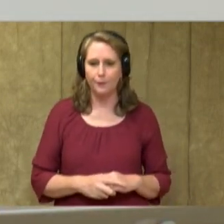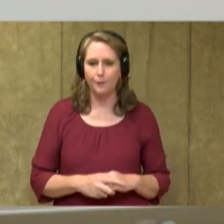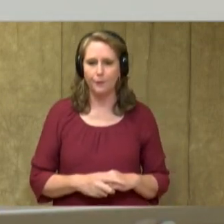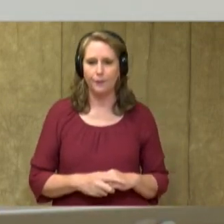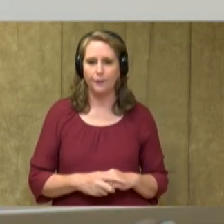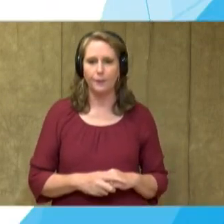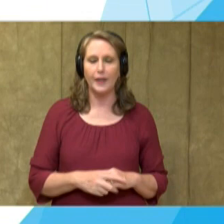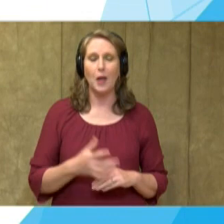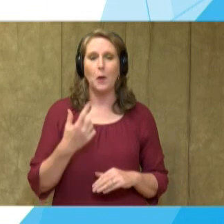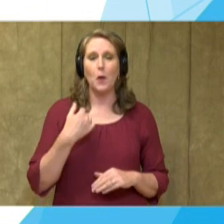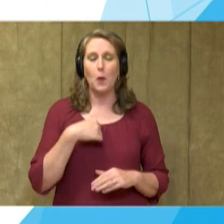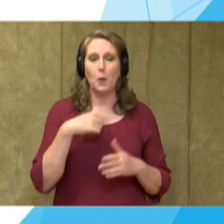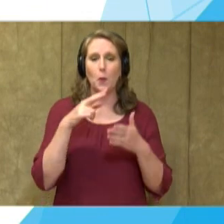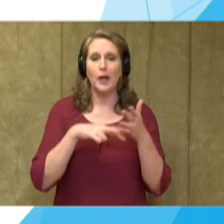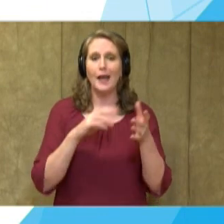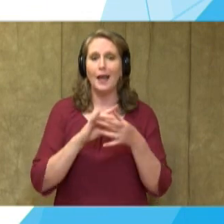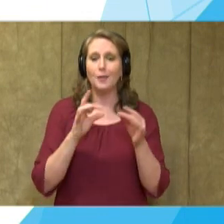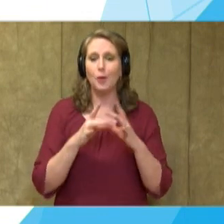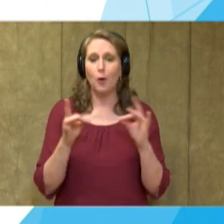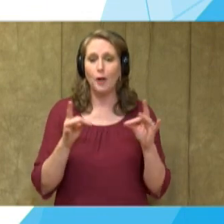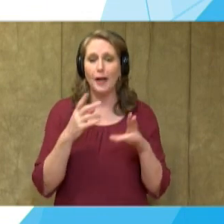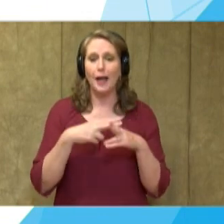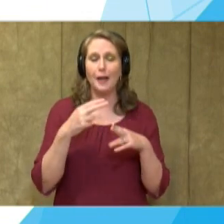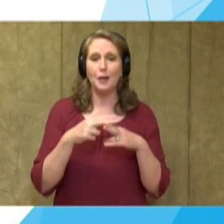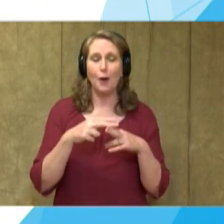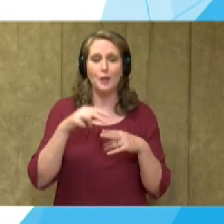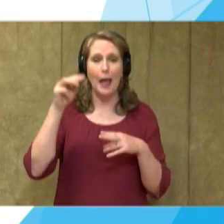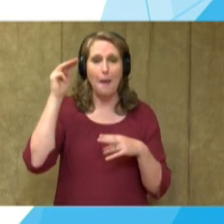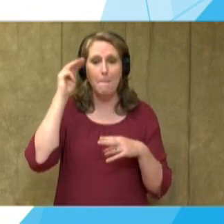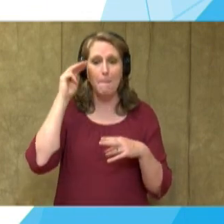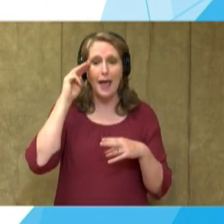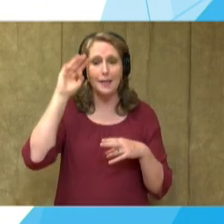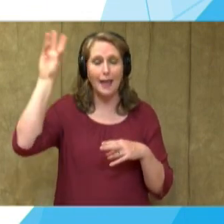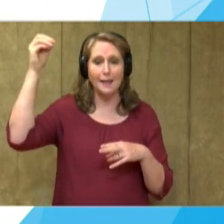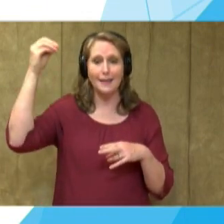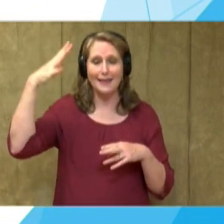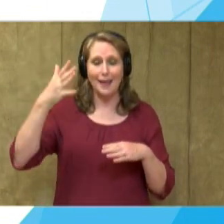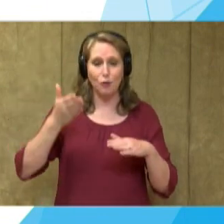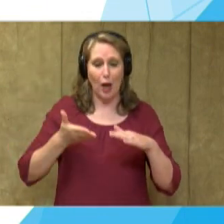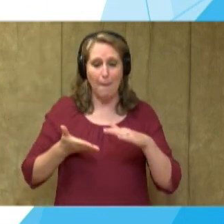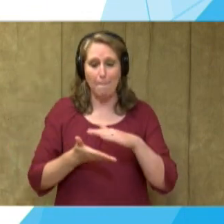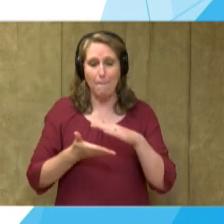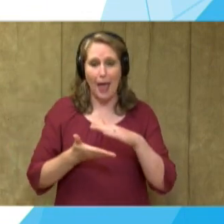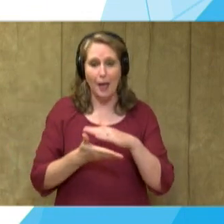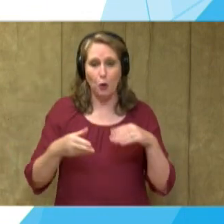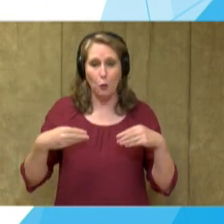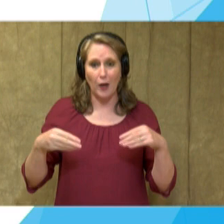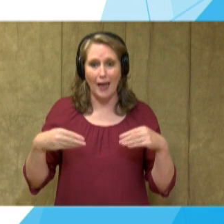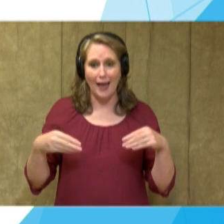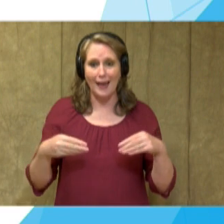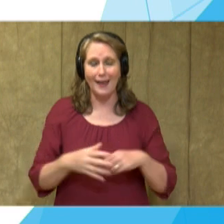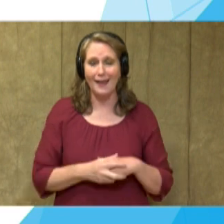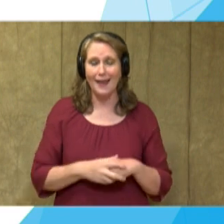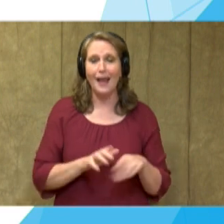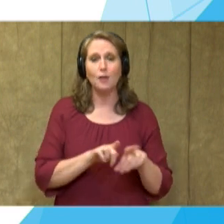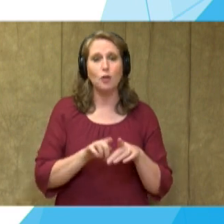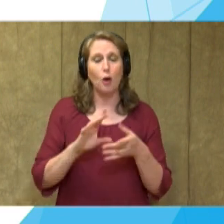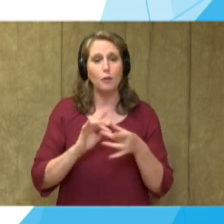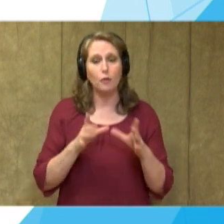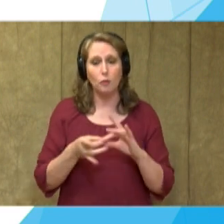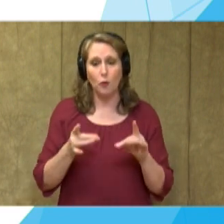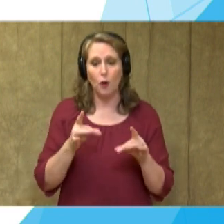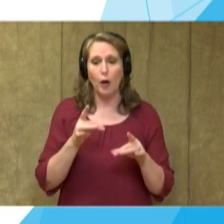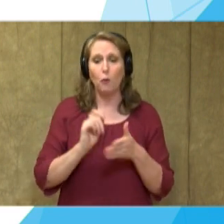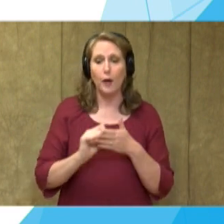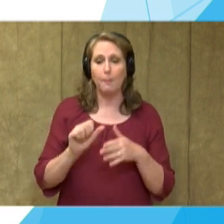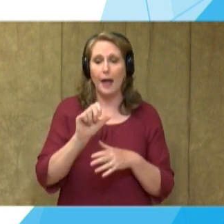All right, so we are going to read a story today called Matthew's Sunshine Bakery. Now, it is also a story by